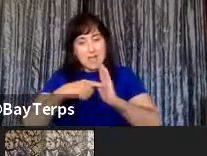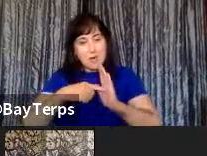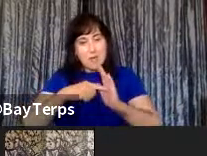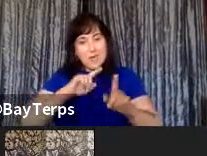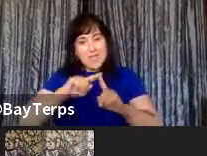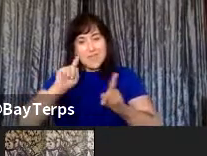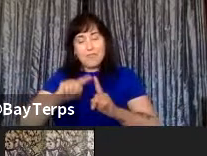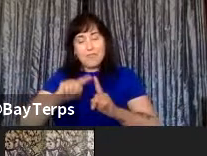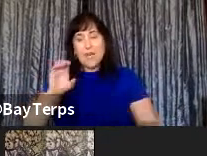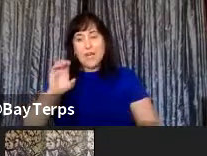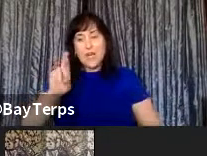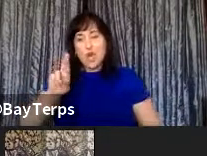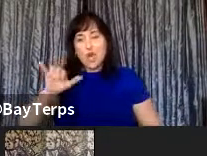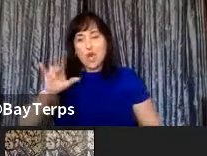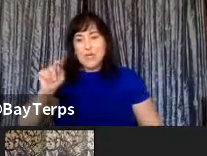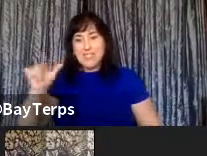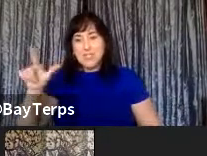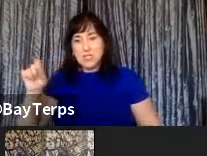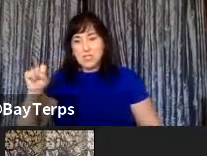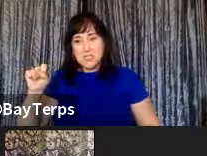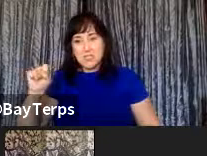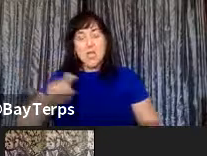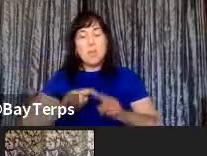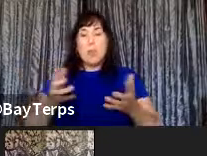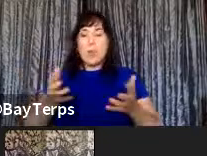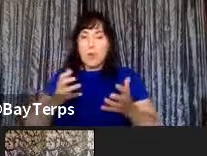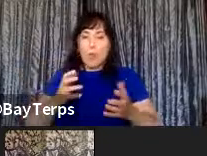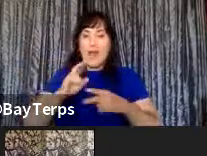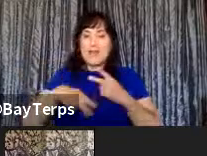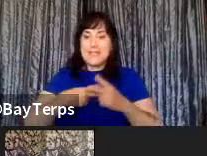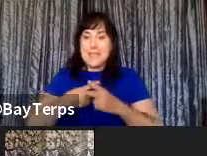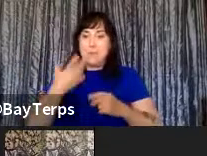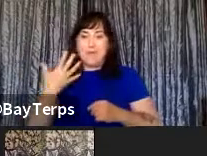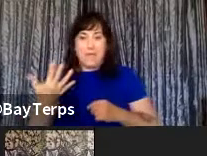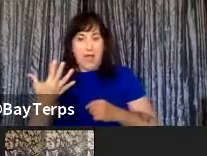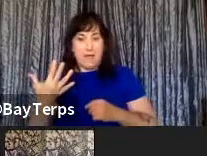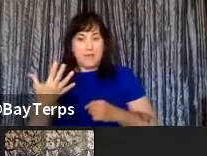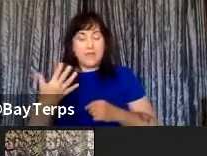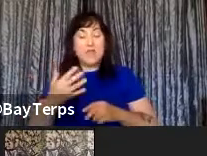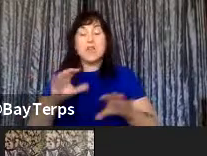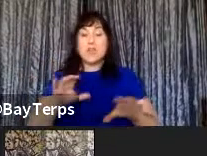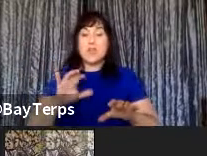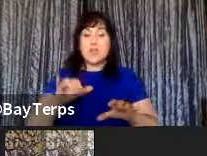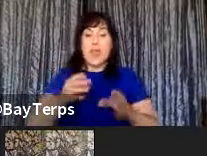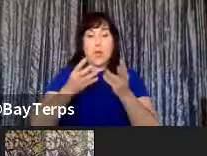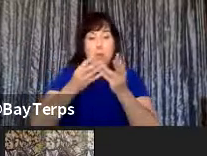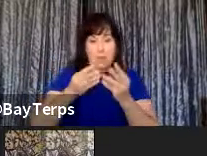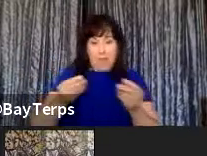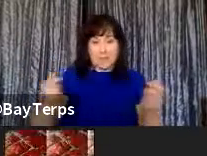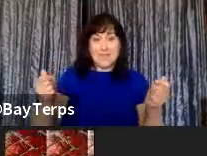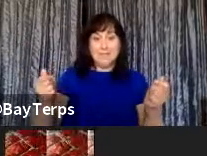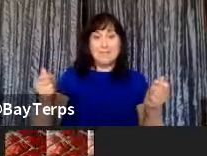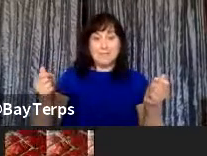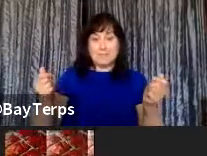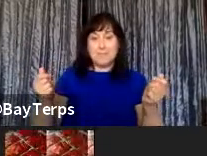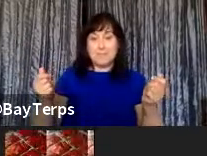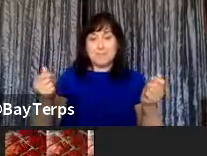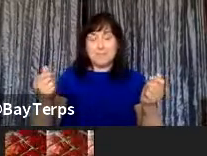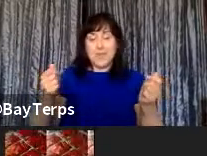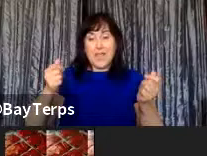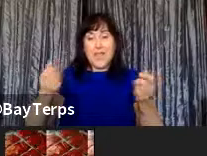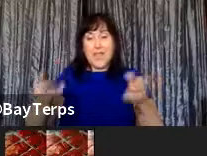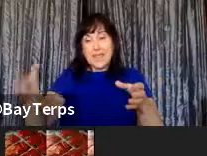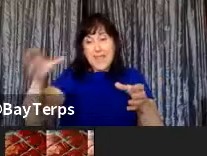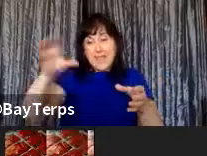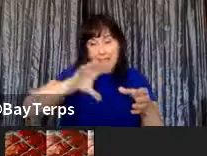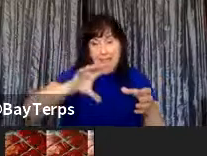butter crystals which are forming in there. But remember, we want just type 5. So to get that, we're going to melt our chocolate down. Okay, we're going to add in chocolate